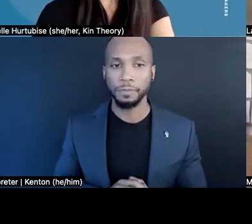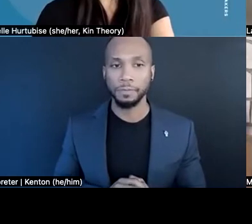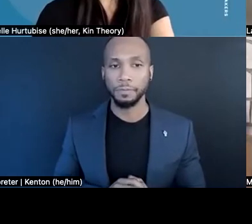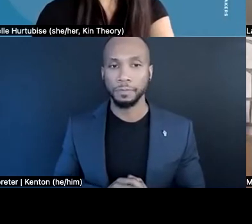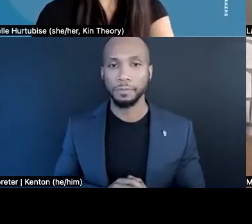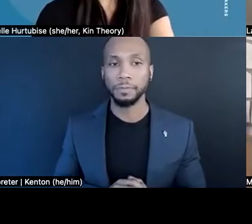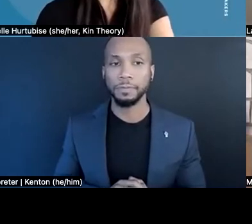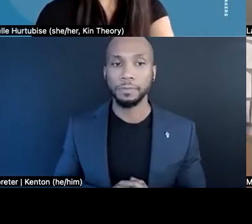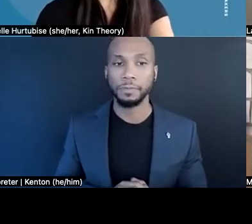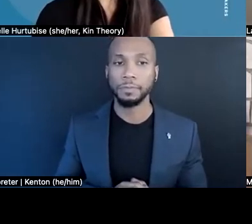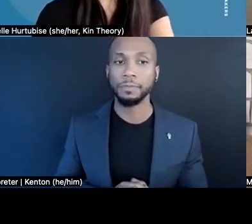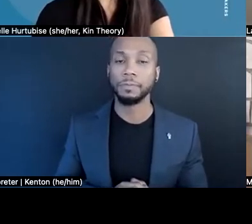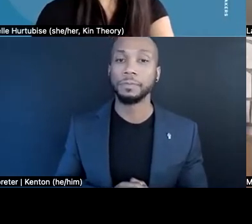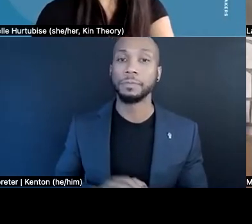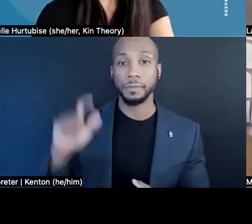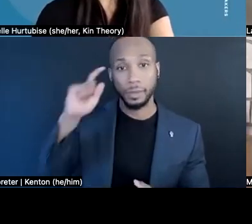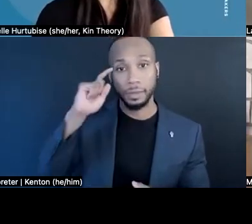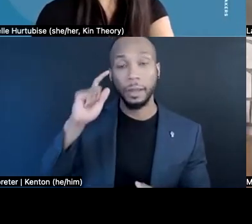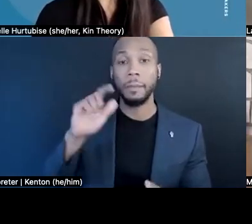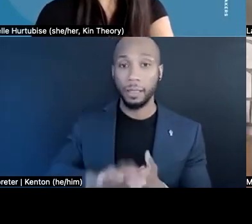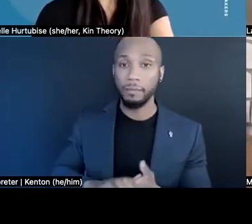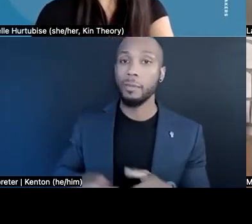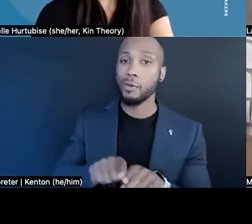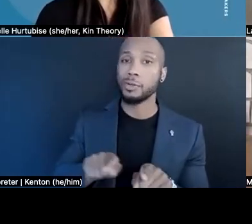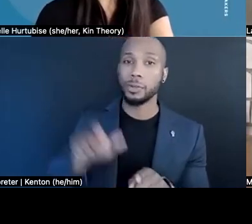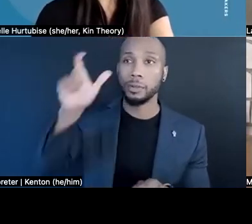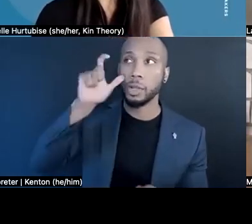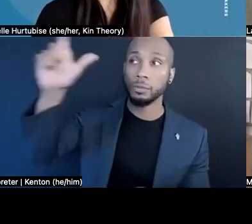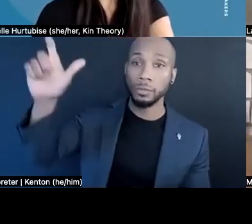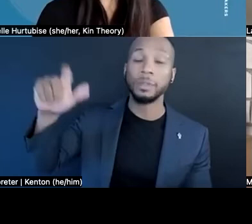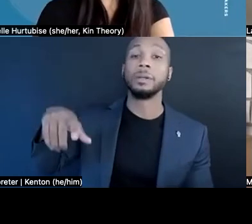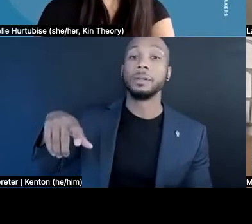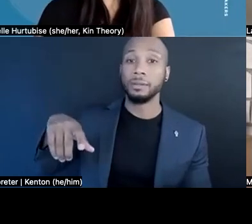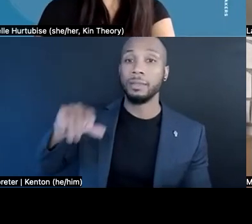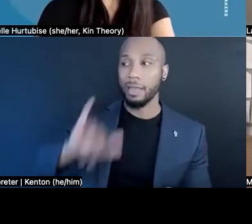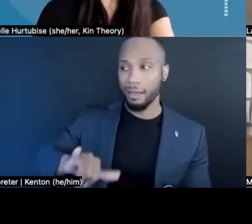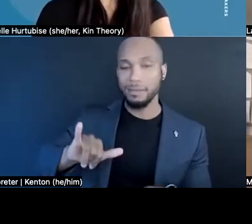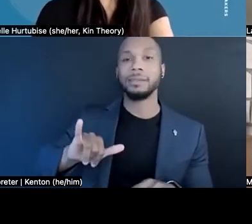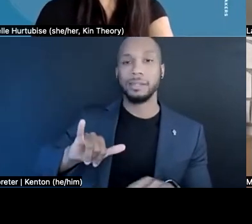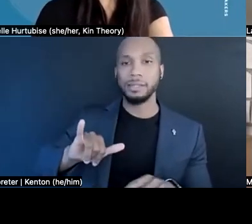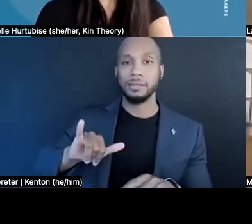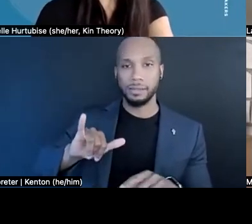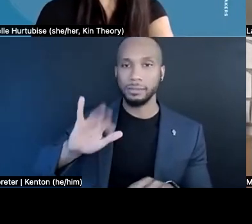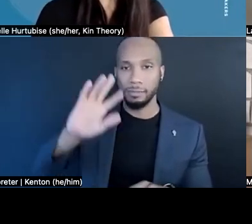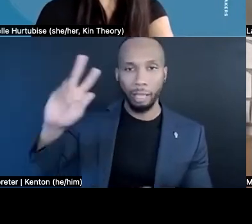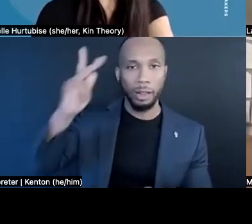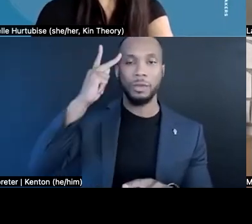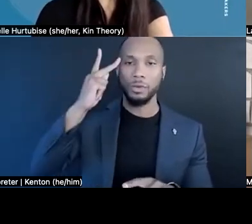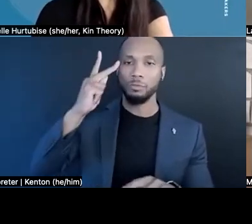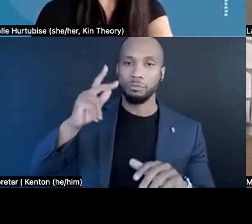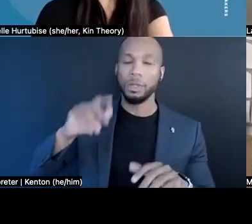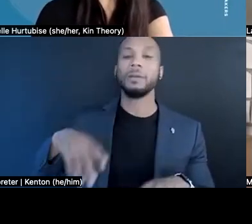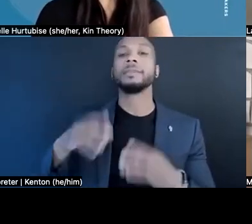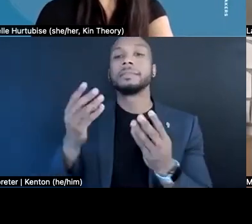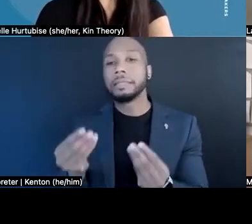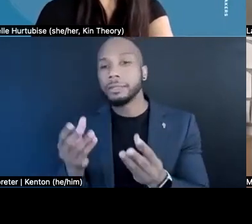Y creo también que la ternura es un acto político revolucionario. La ternura,